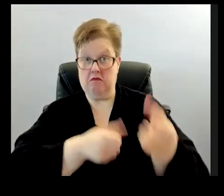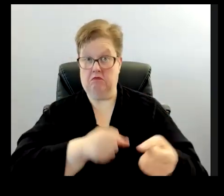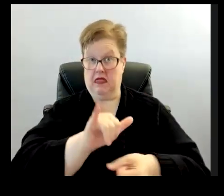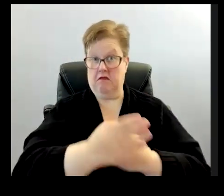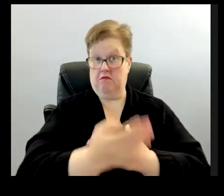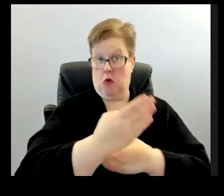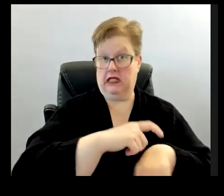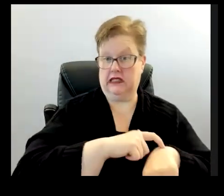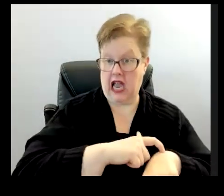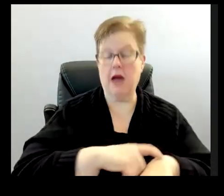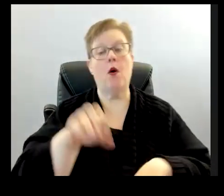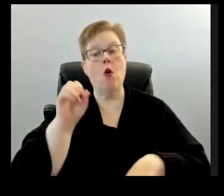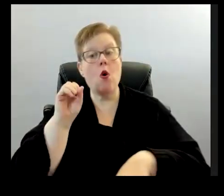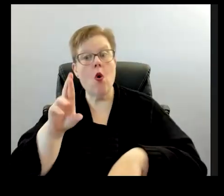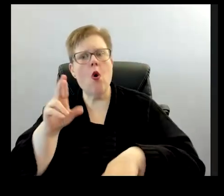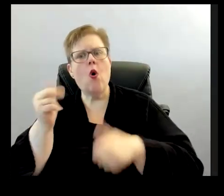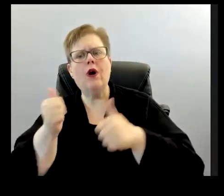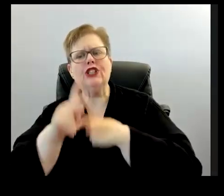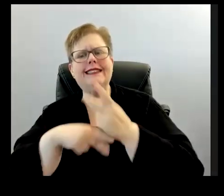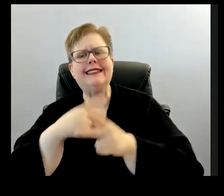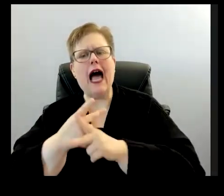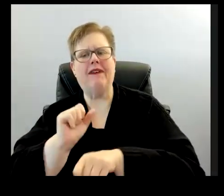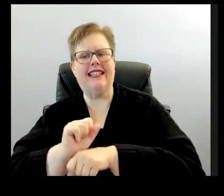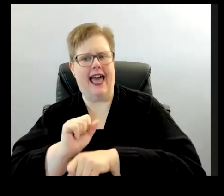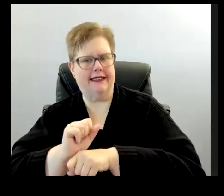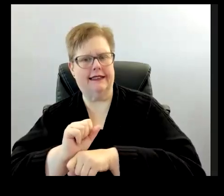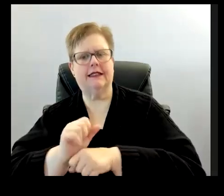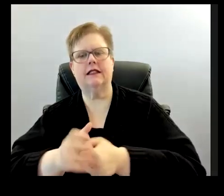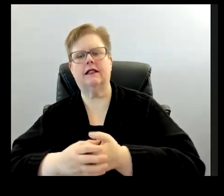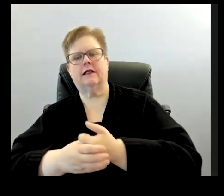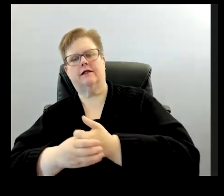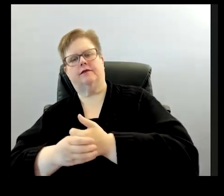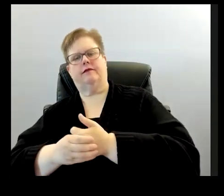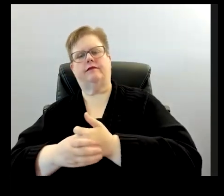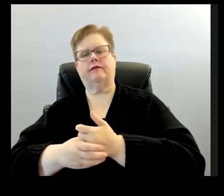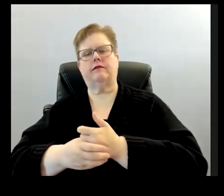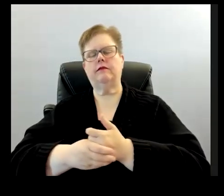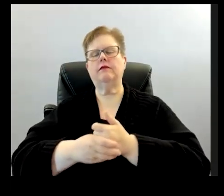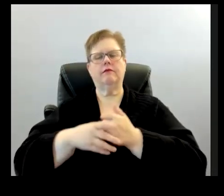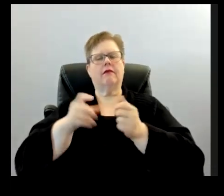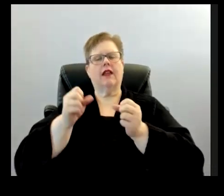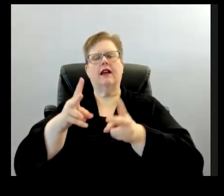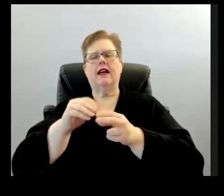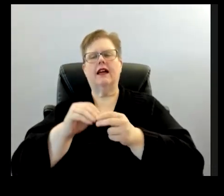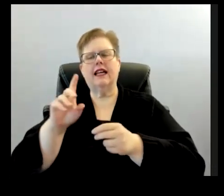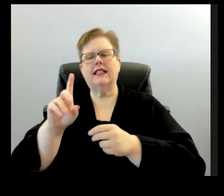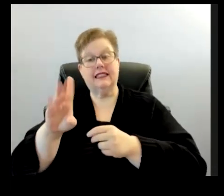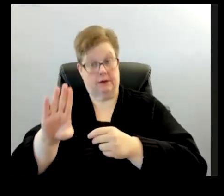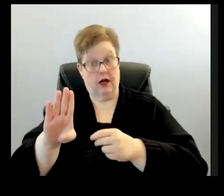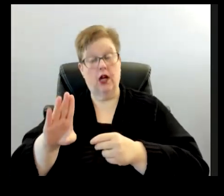time? Or what is a type of task? So I feel comfortable talking on the discussion board. Let me say